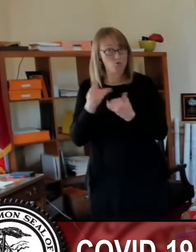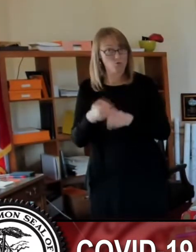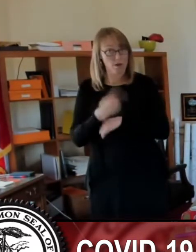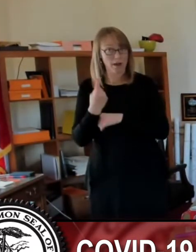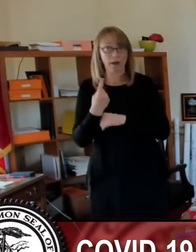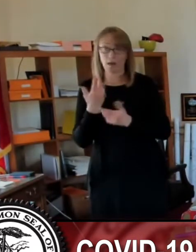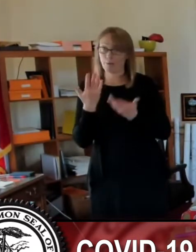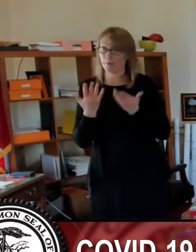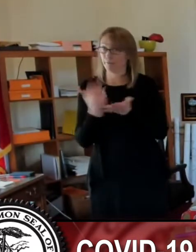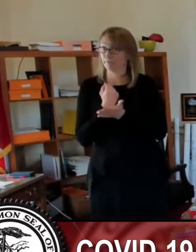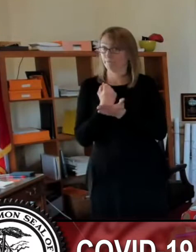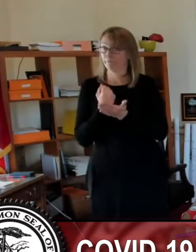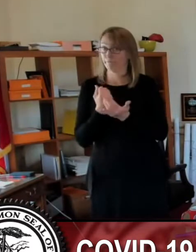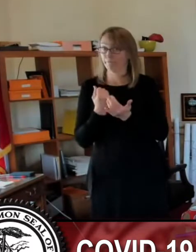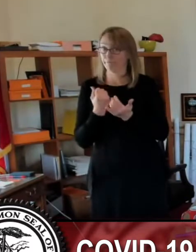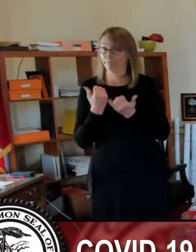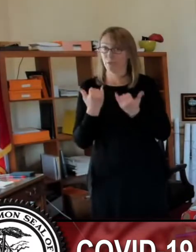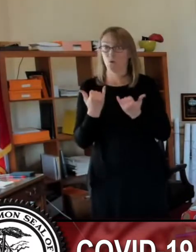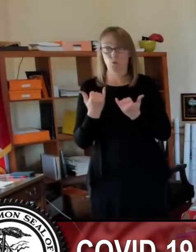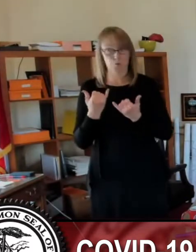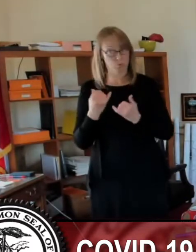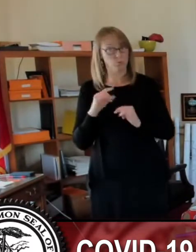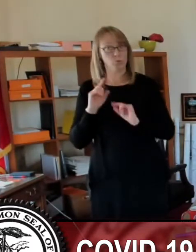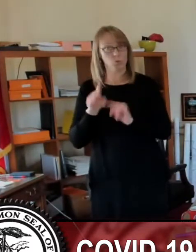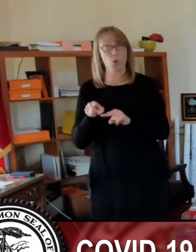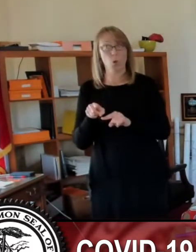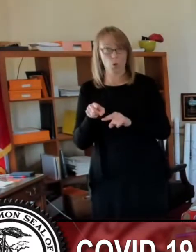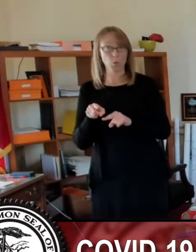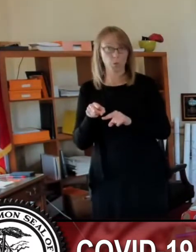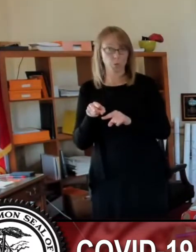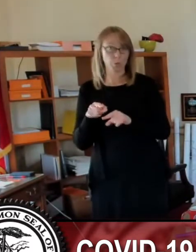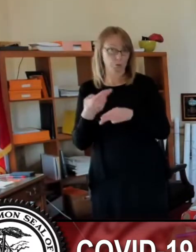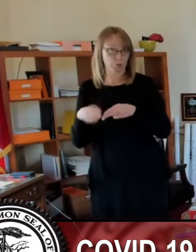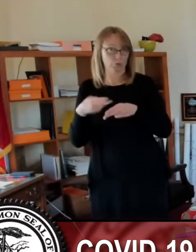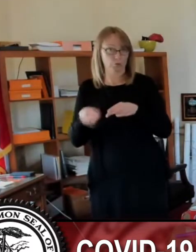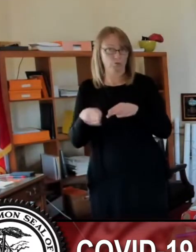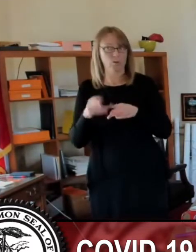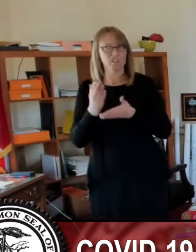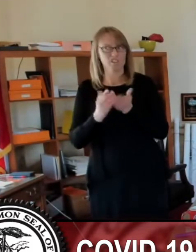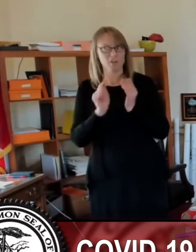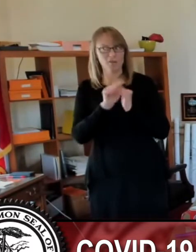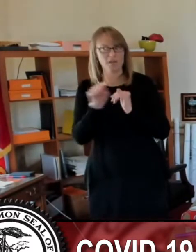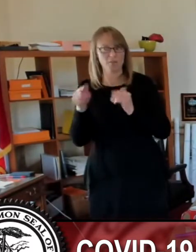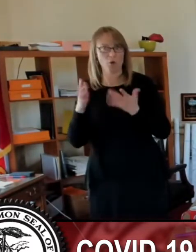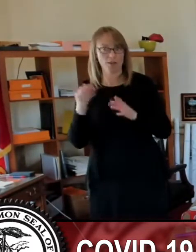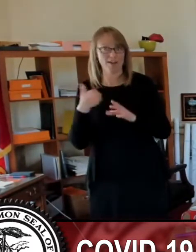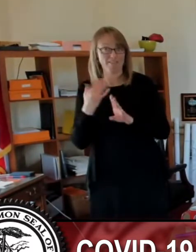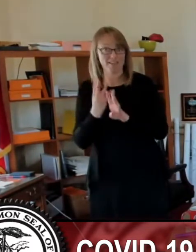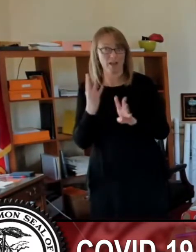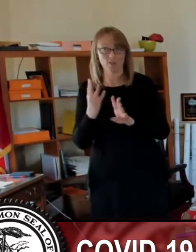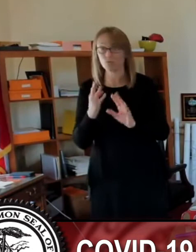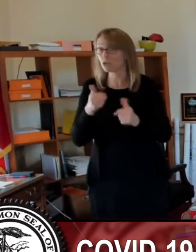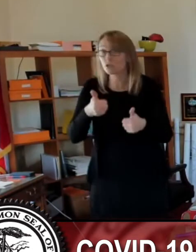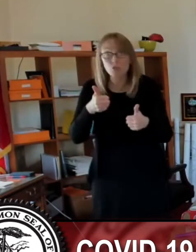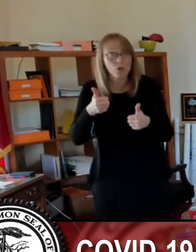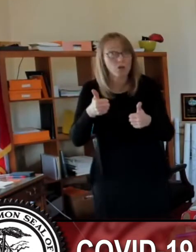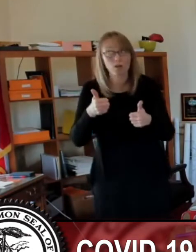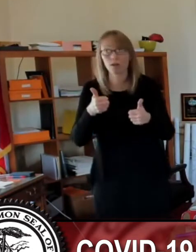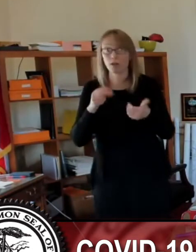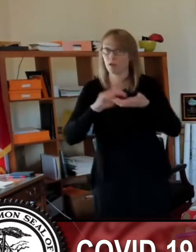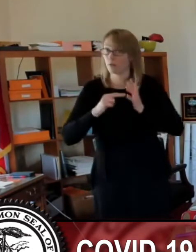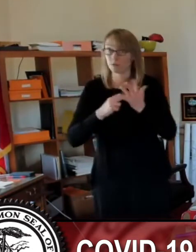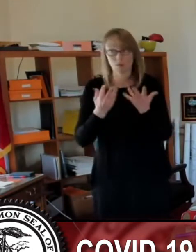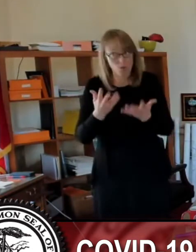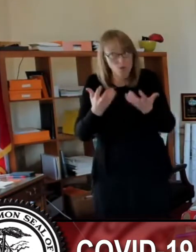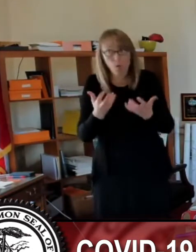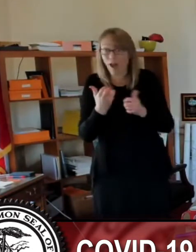started. Might want to head that way. Because some of those places have lines as well. That's good. We want everybody to vote. So